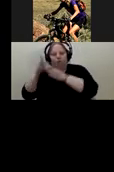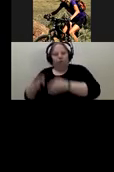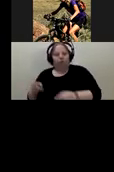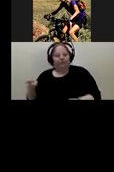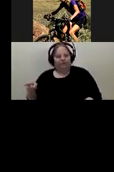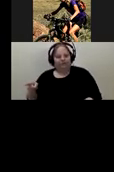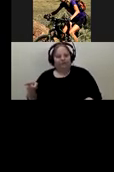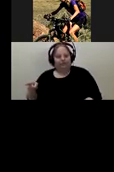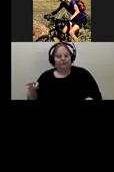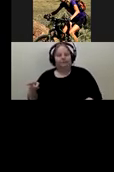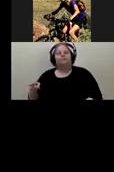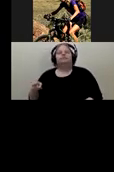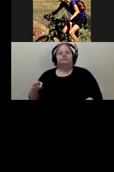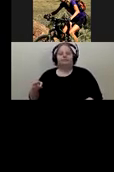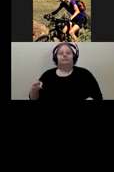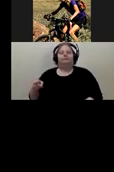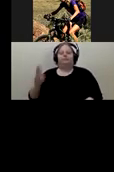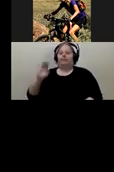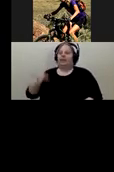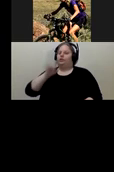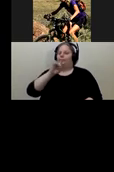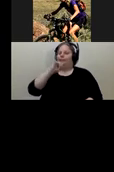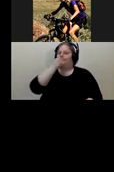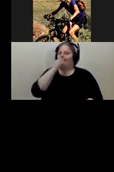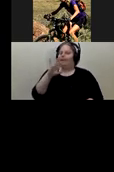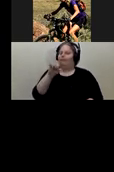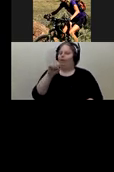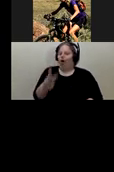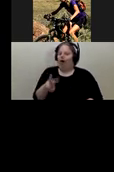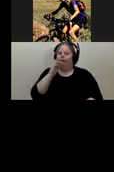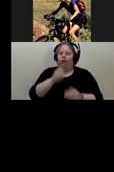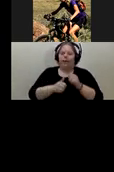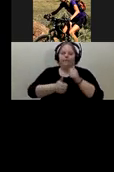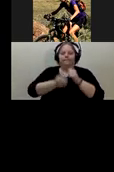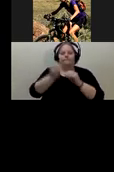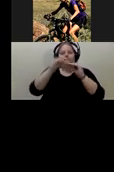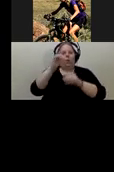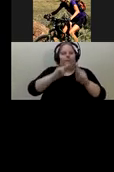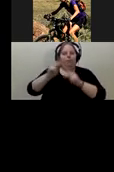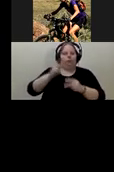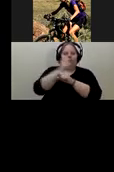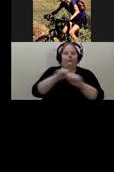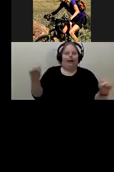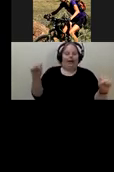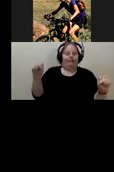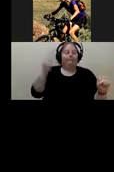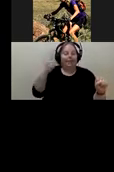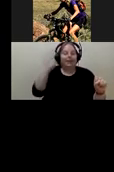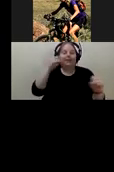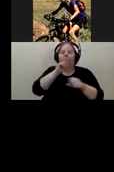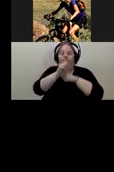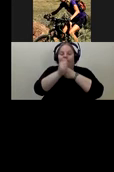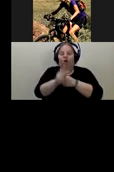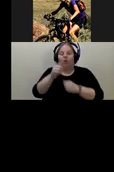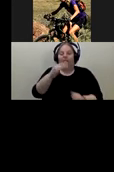where the flaw of the greater good really comes in, because if it weren't just an ethical choice on the greater good, on doing what's right